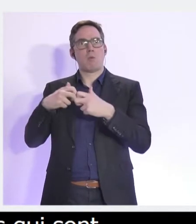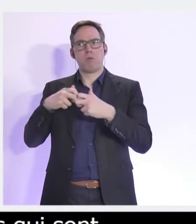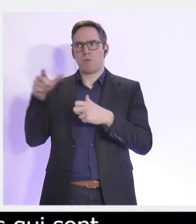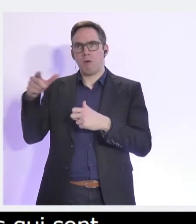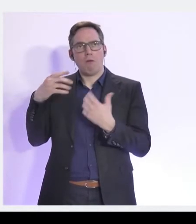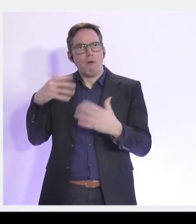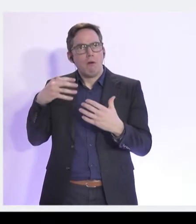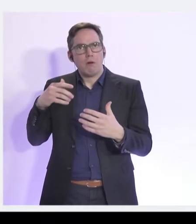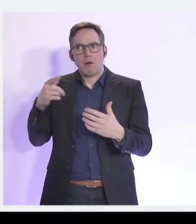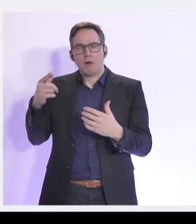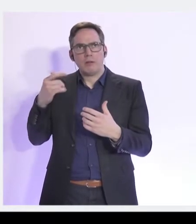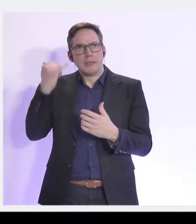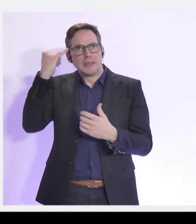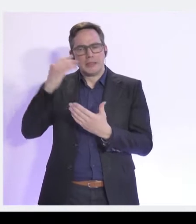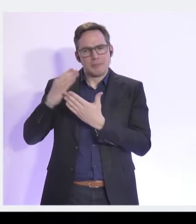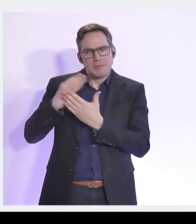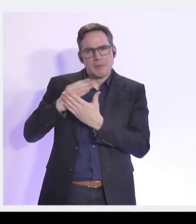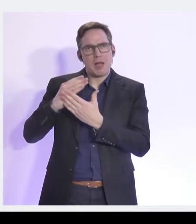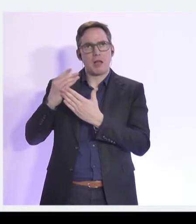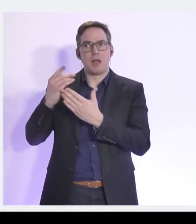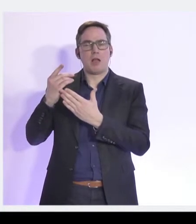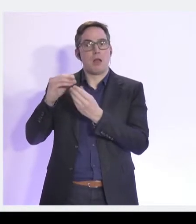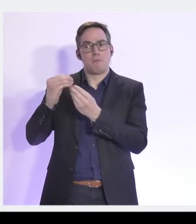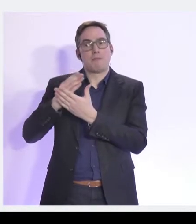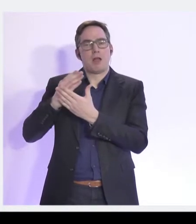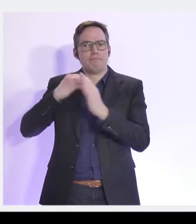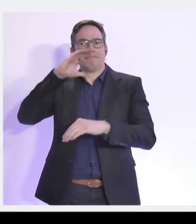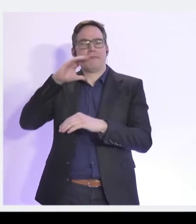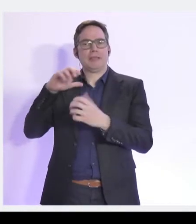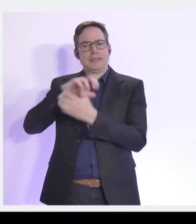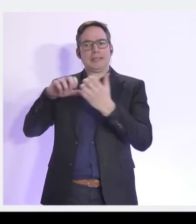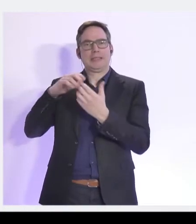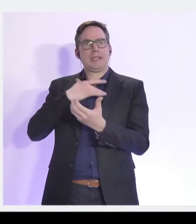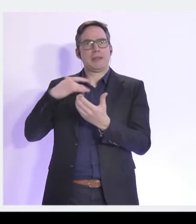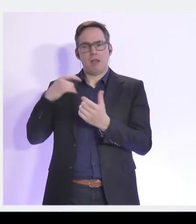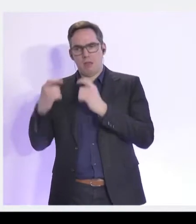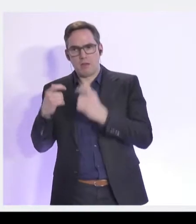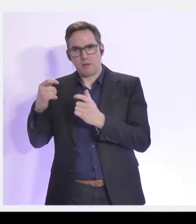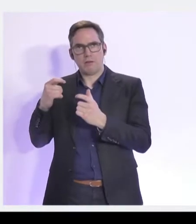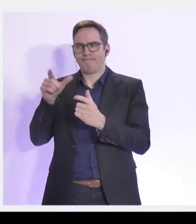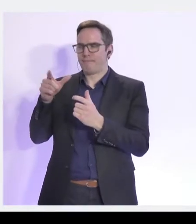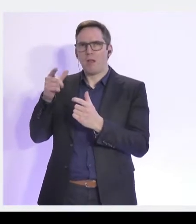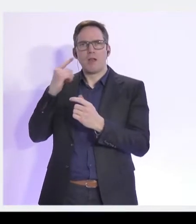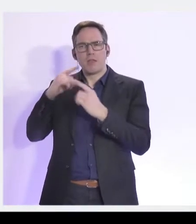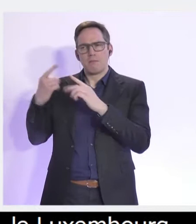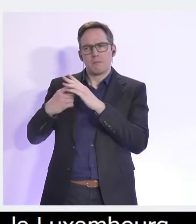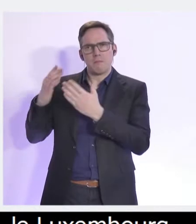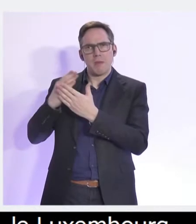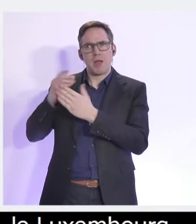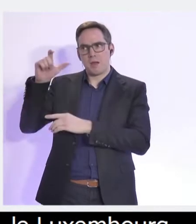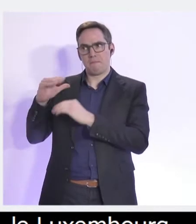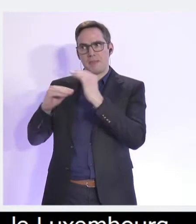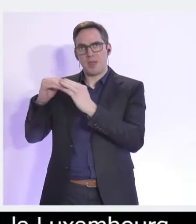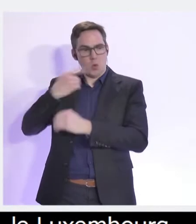talked about its desire to have inclusion assistance, but then they didn't have time to do this because of the health crisis. We use